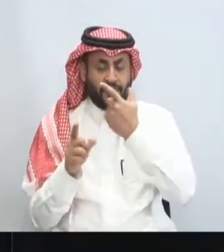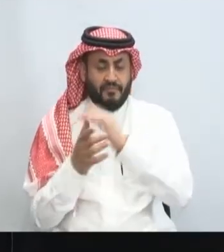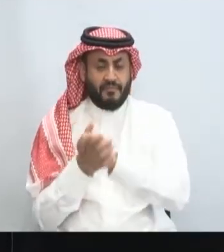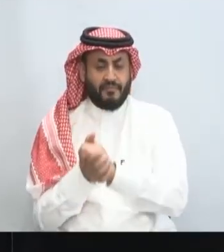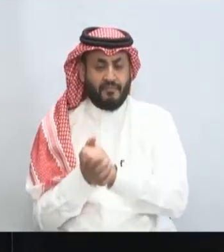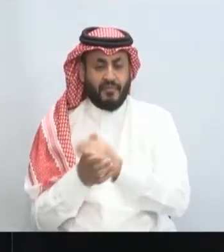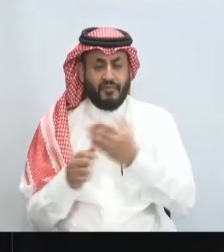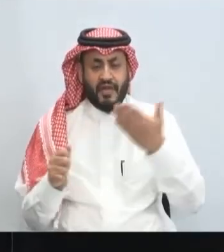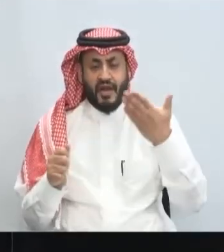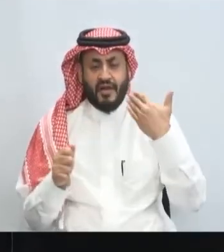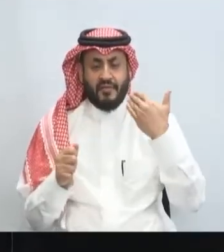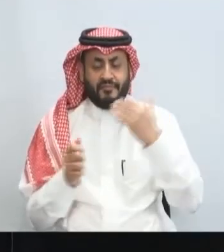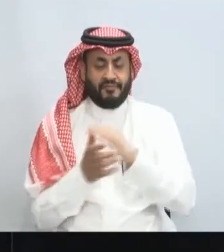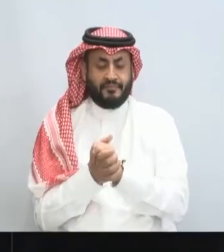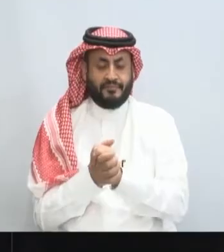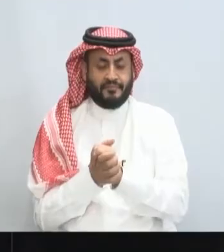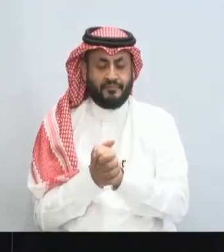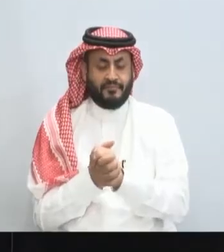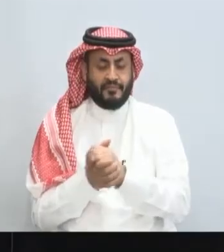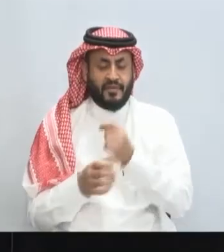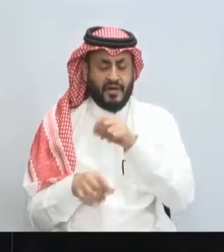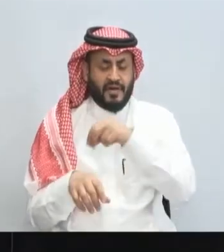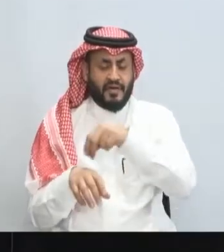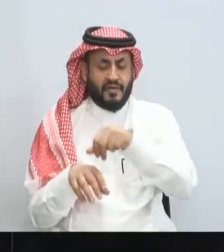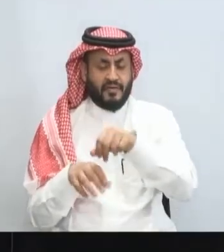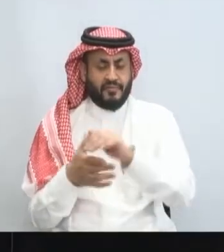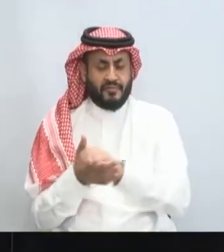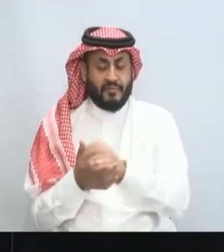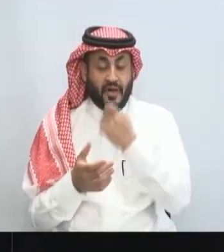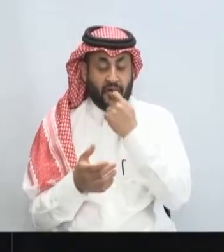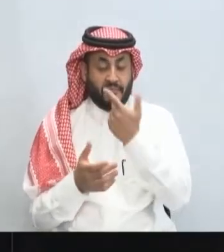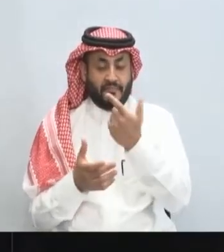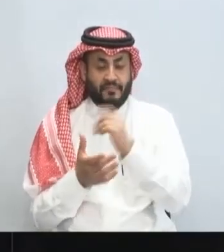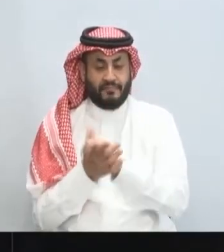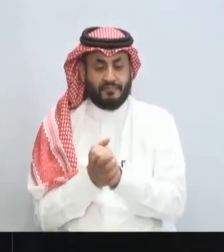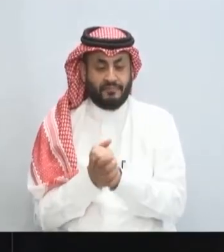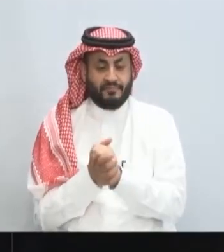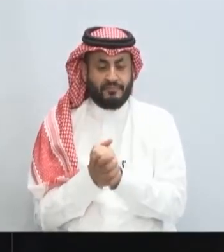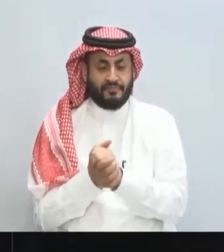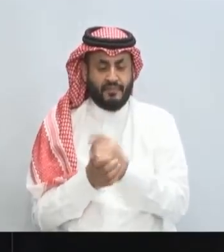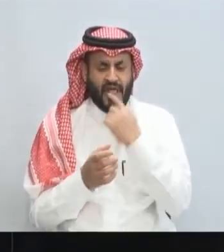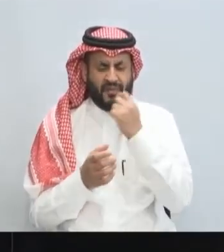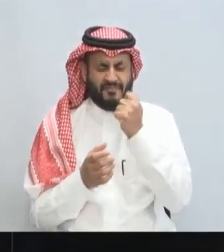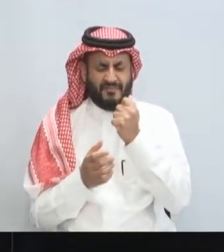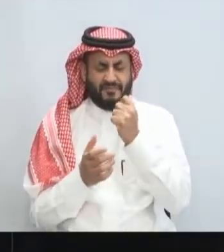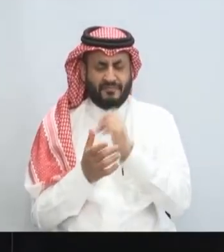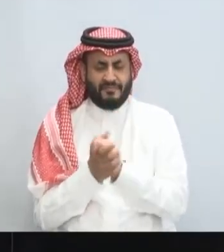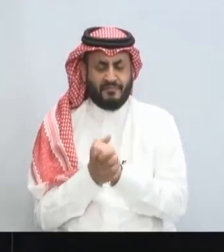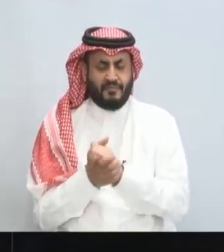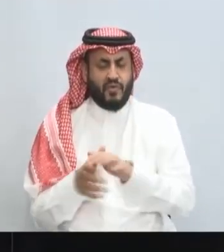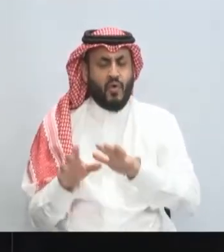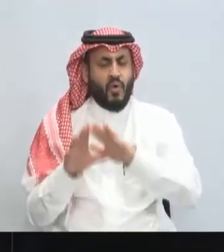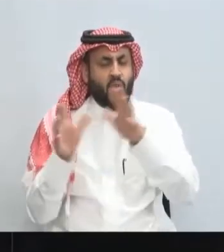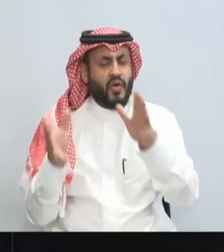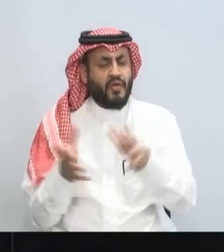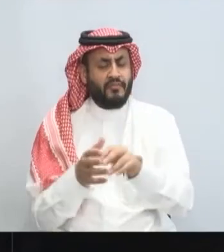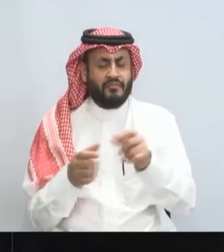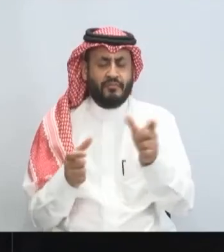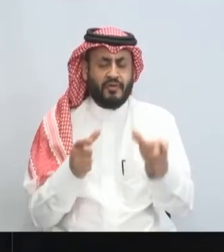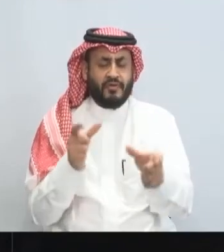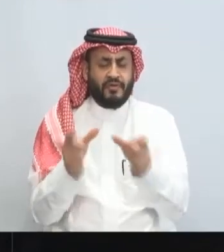have hot, salty, tasty, sour. All of them, we can use